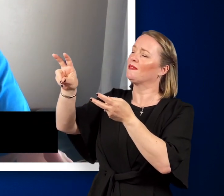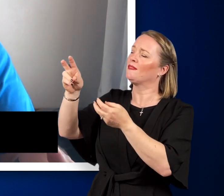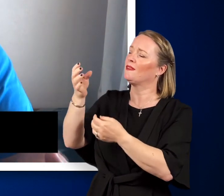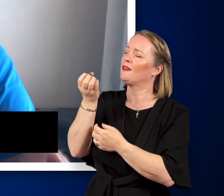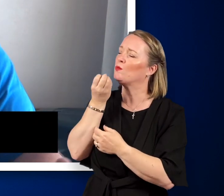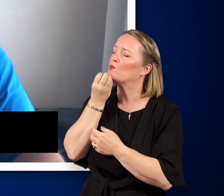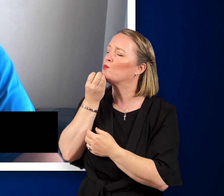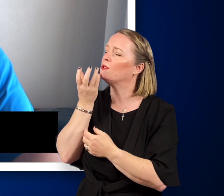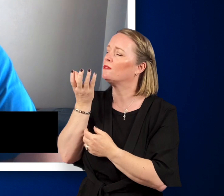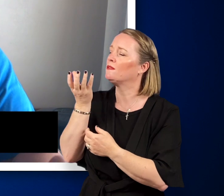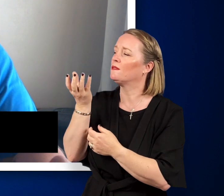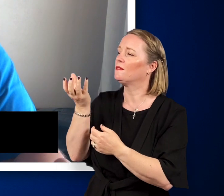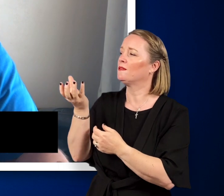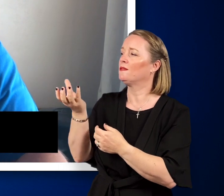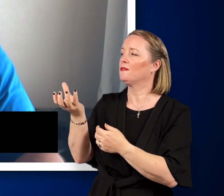sweet the